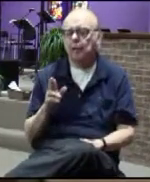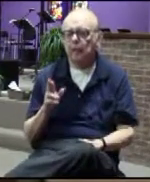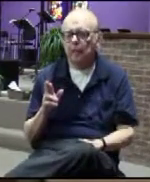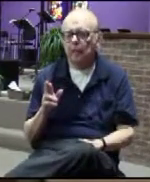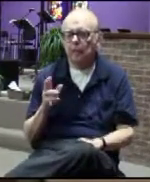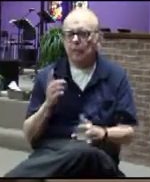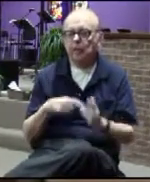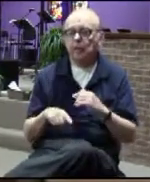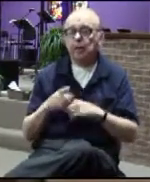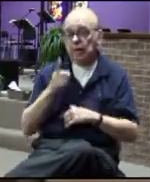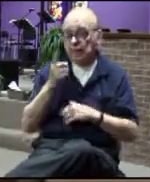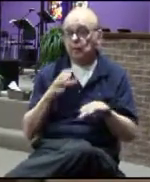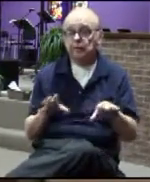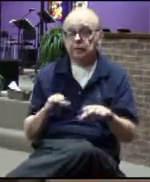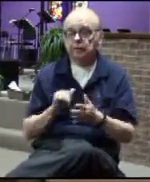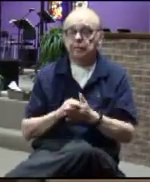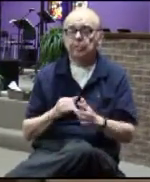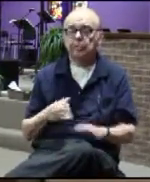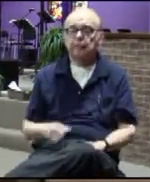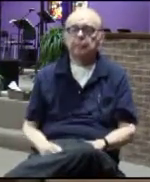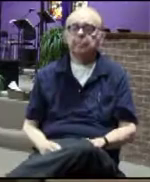is what he wants us to do